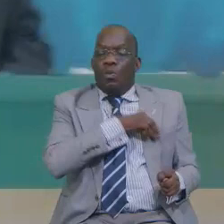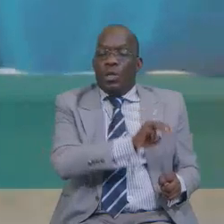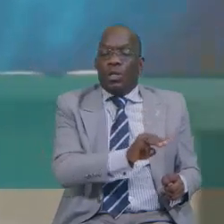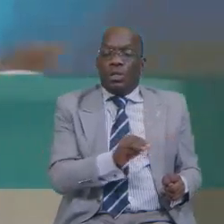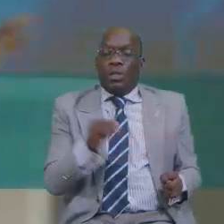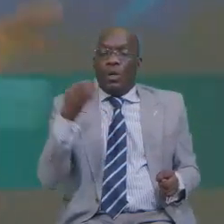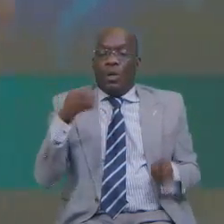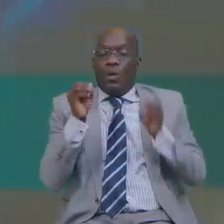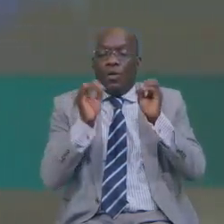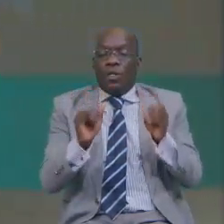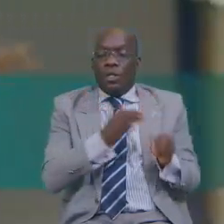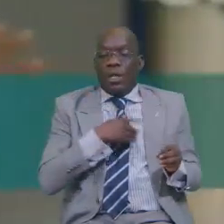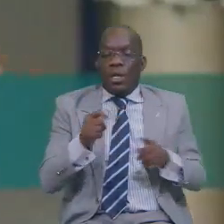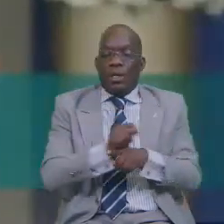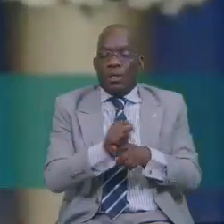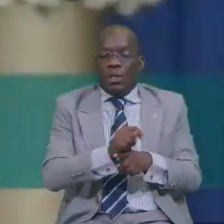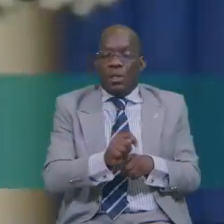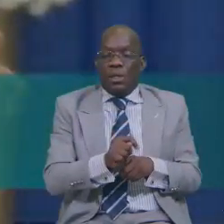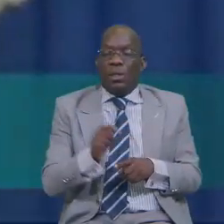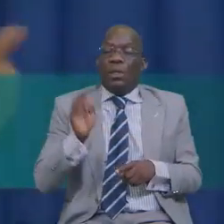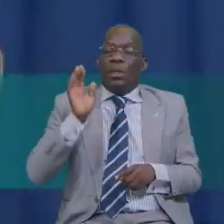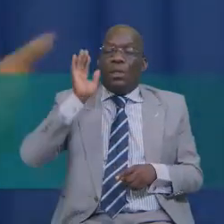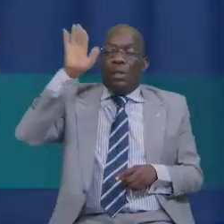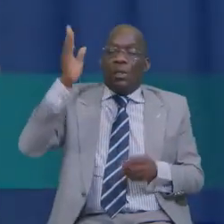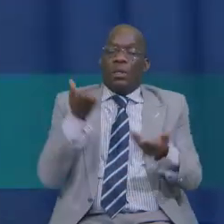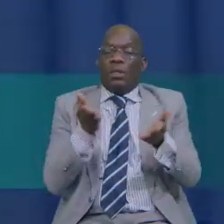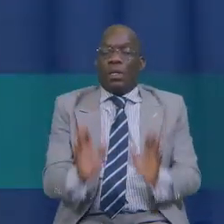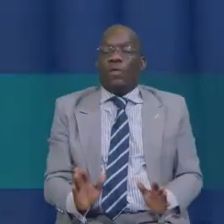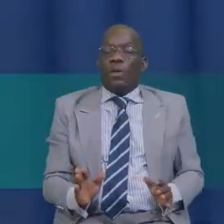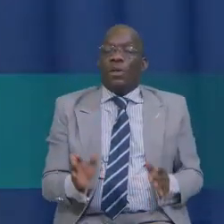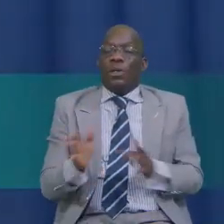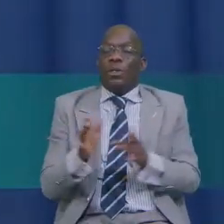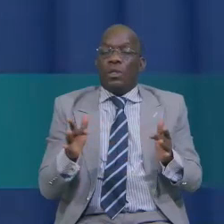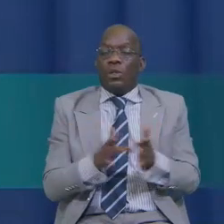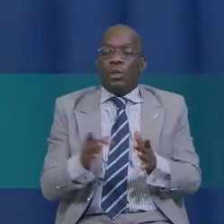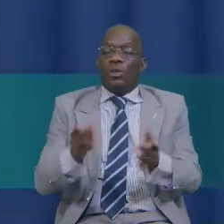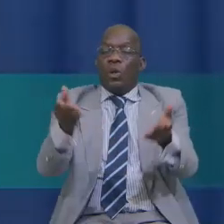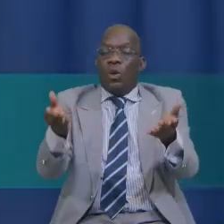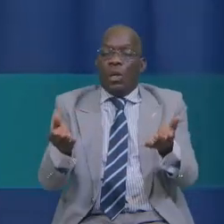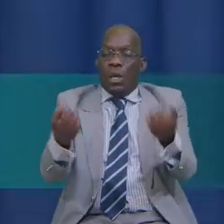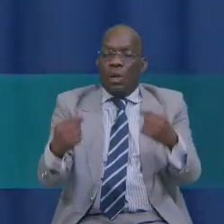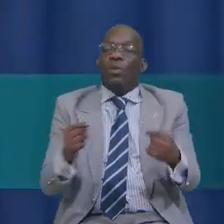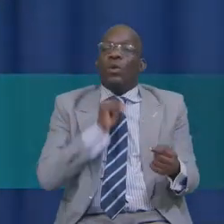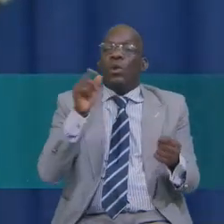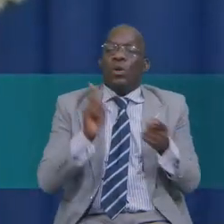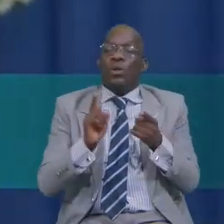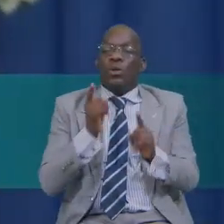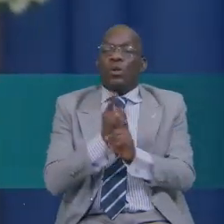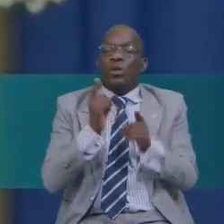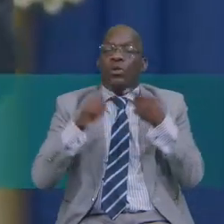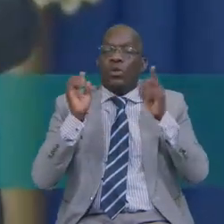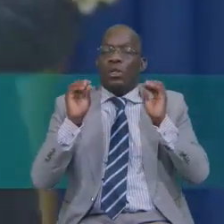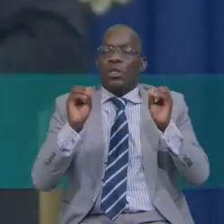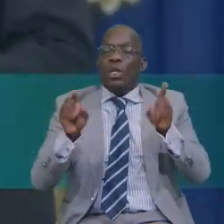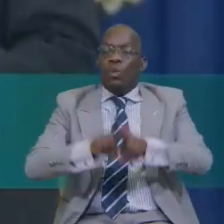came not just to teach and stop there. He wanted to develop people. He wanted to raise up people, the people that will